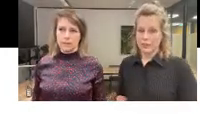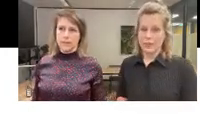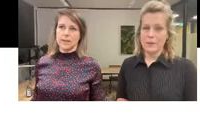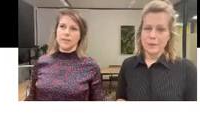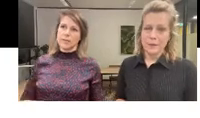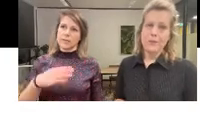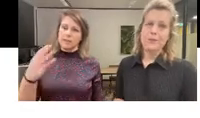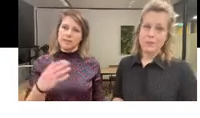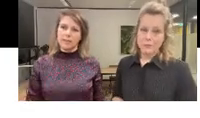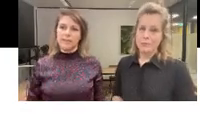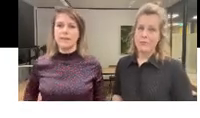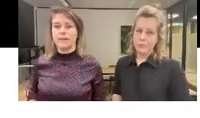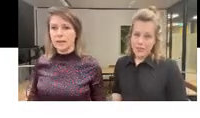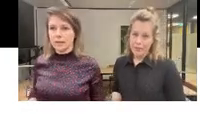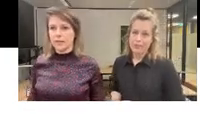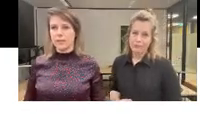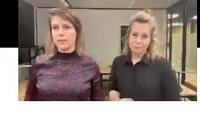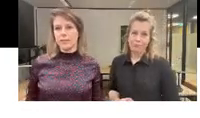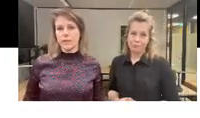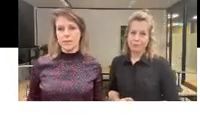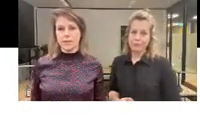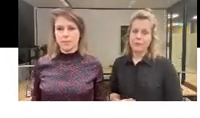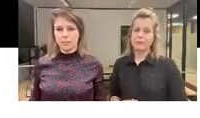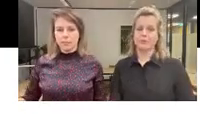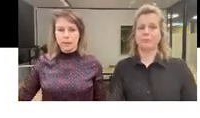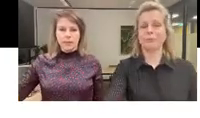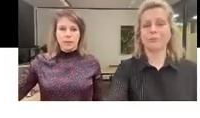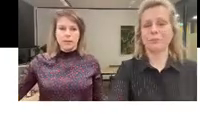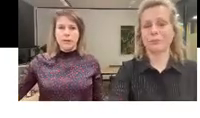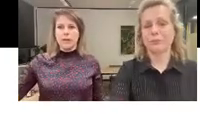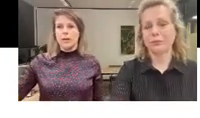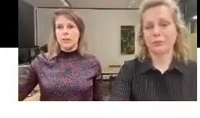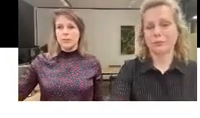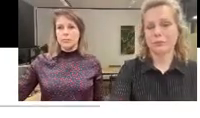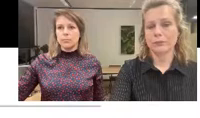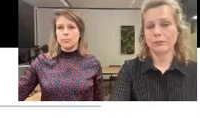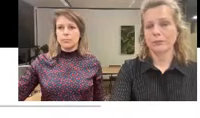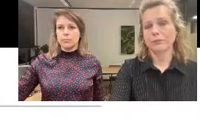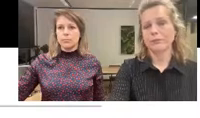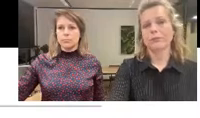disorders. Yes, next to the PTSD diagnosis. Yeah. Yes.